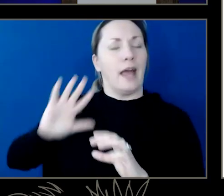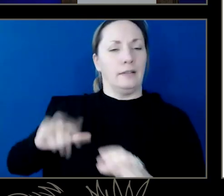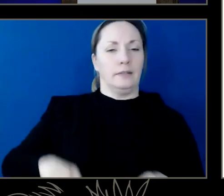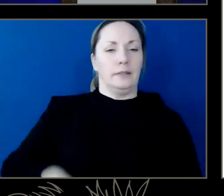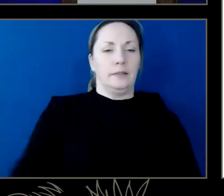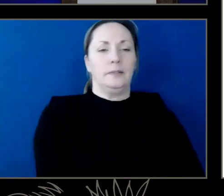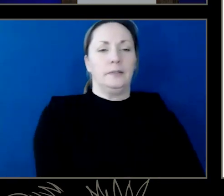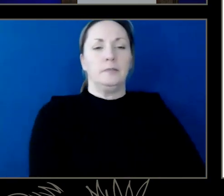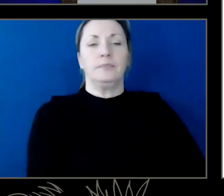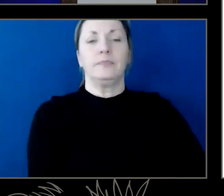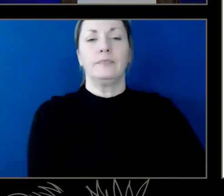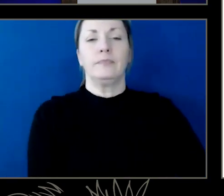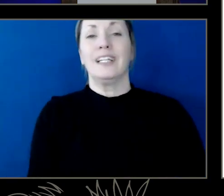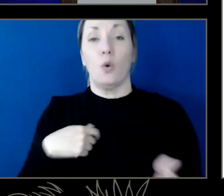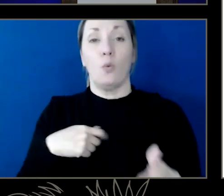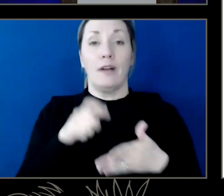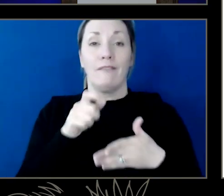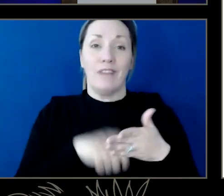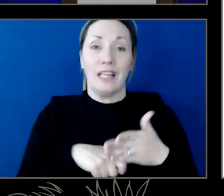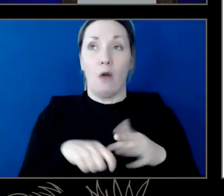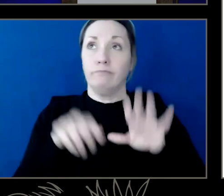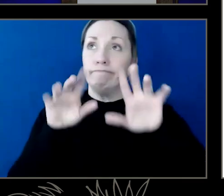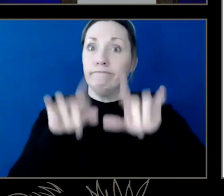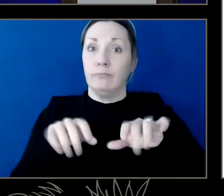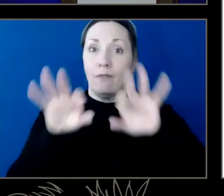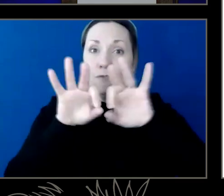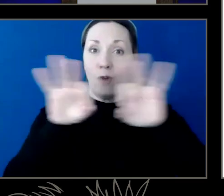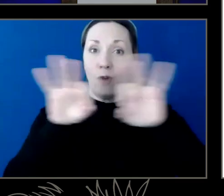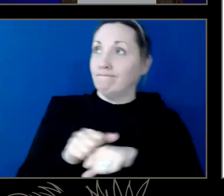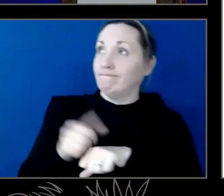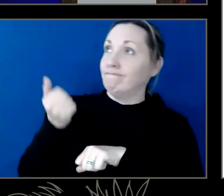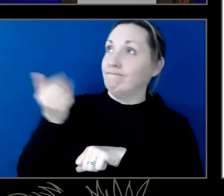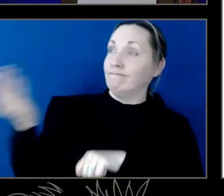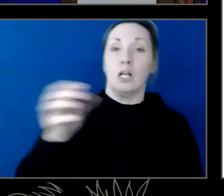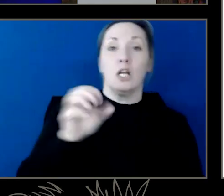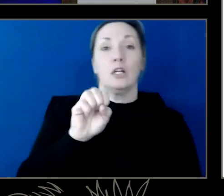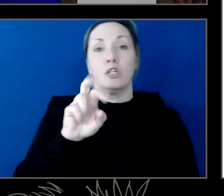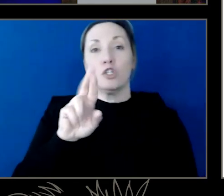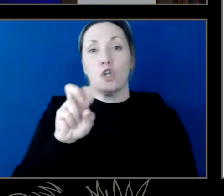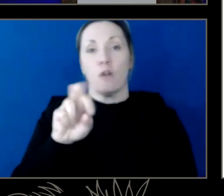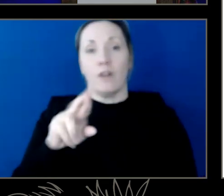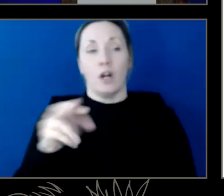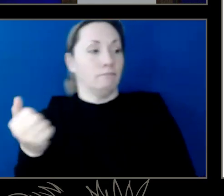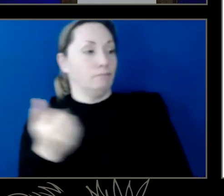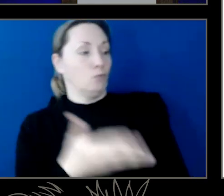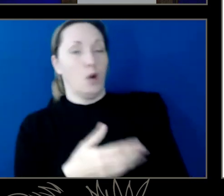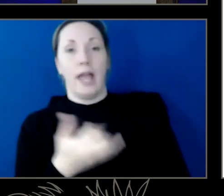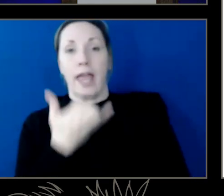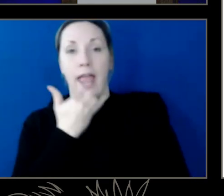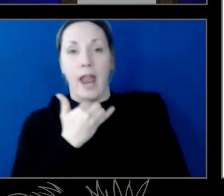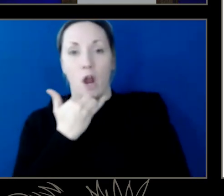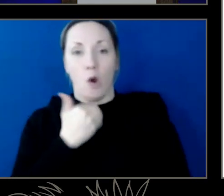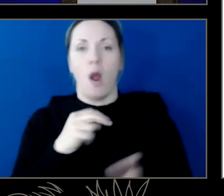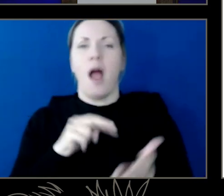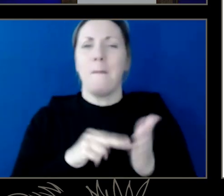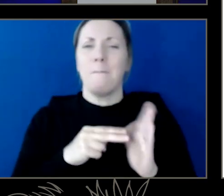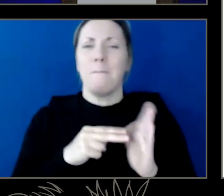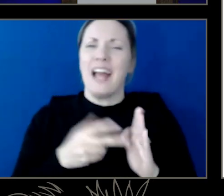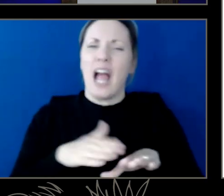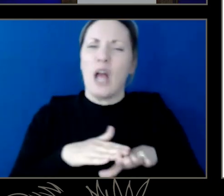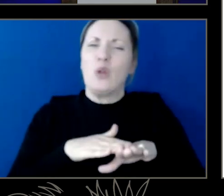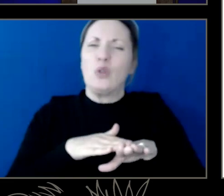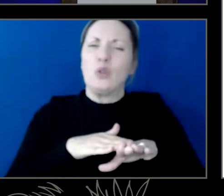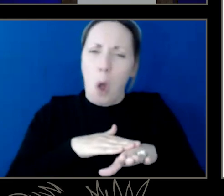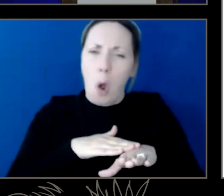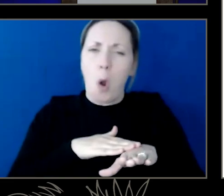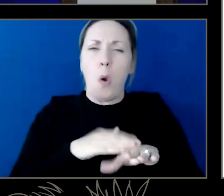form, I would fill out the form, that page would be submitted to the server, and then the server would return an error. Now, this meant that it was kind of slow, kind of glitchy, and